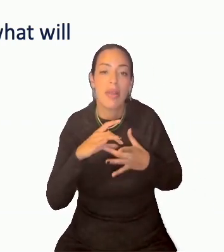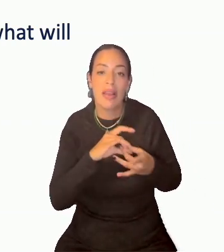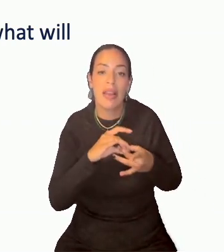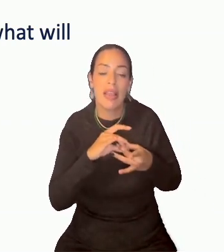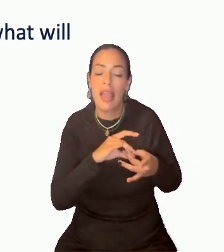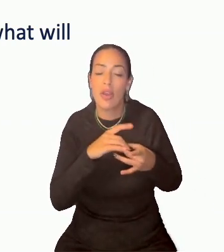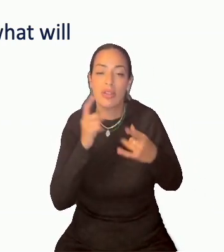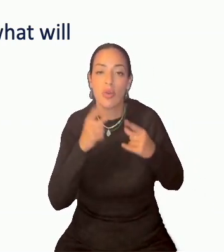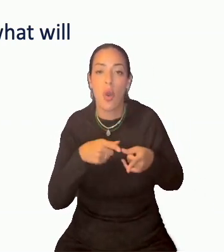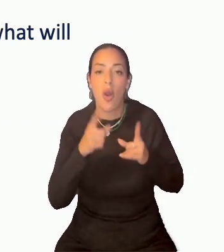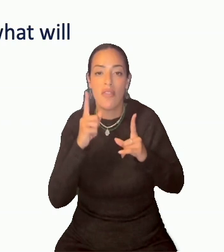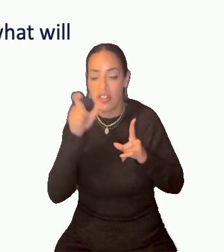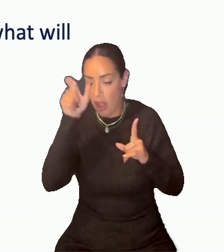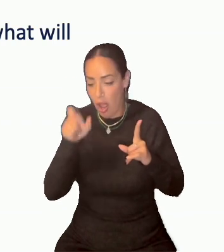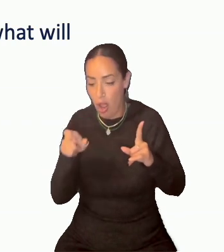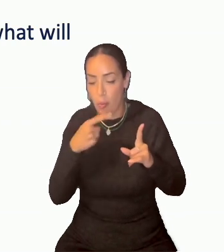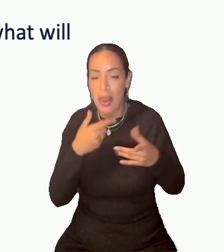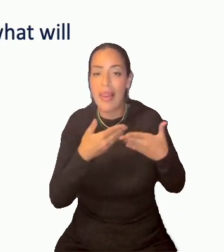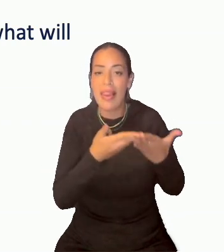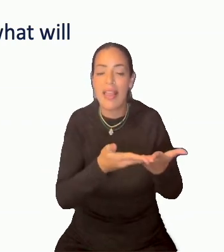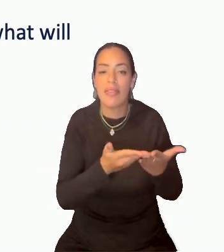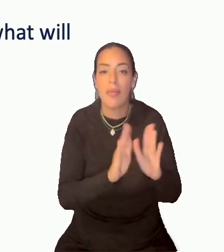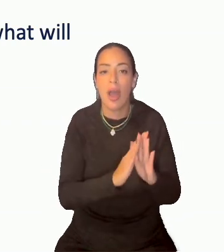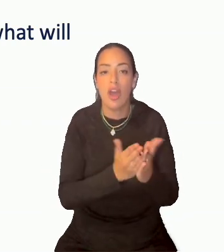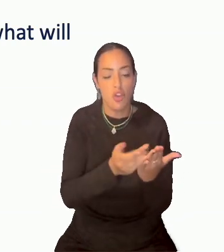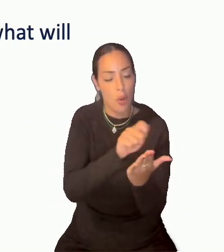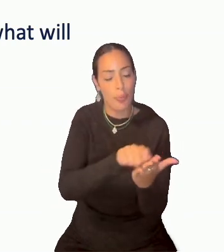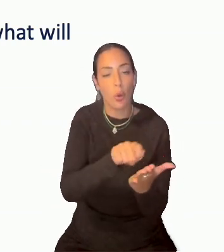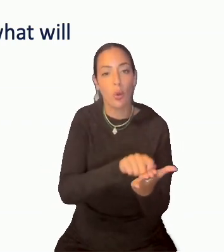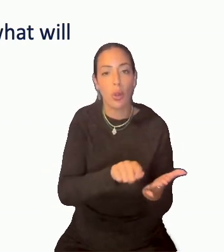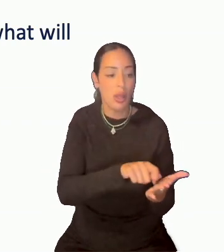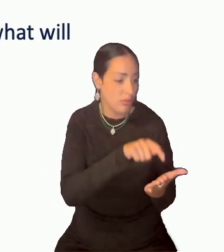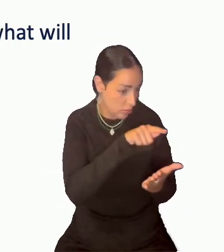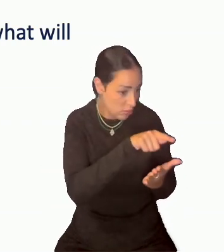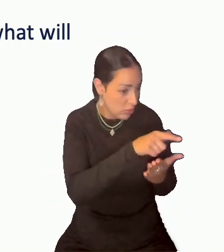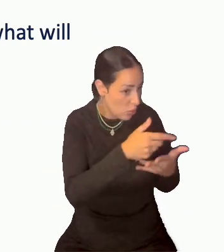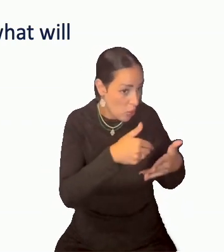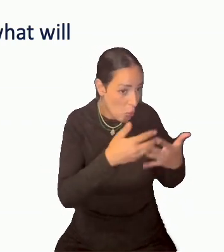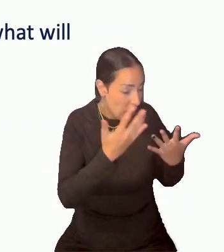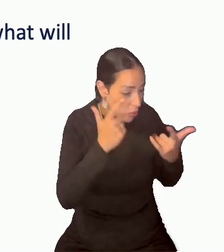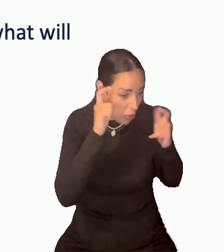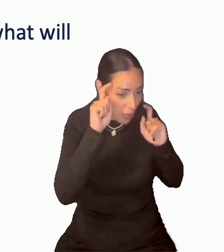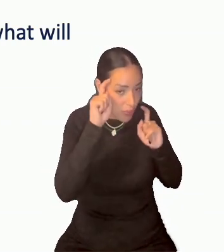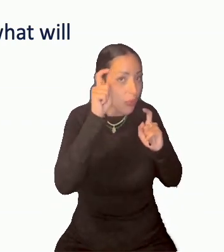will leave a notebook with the family and encourage them to write down what comes to mind.